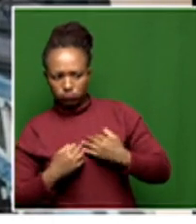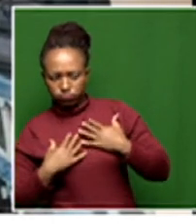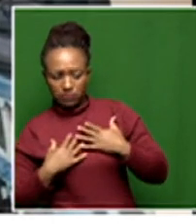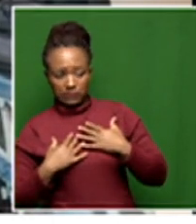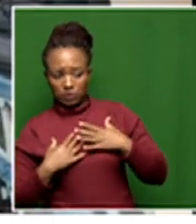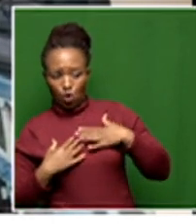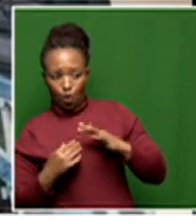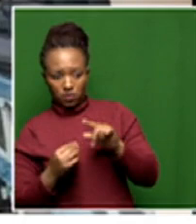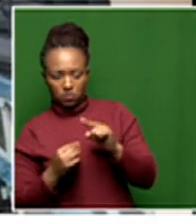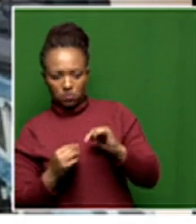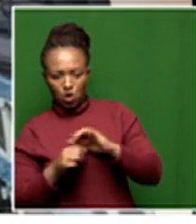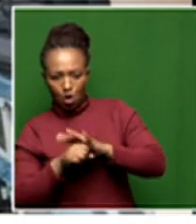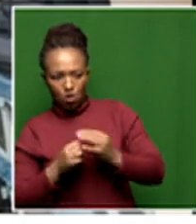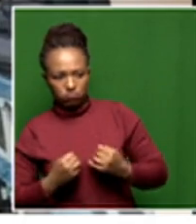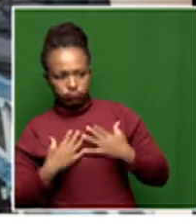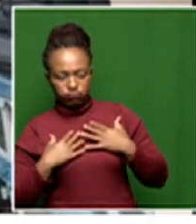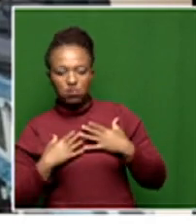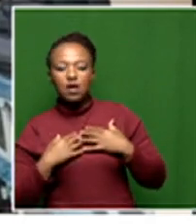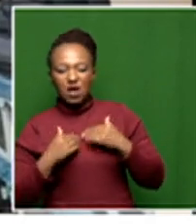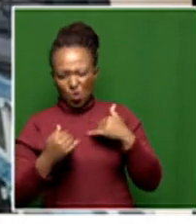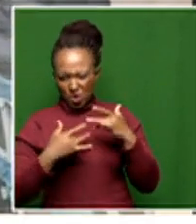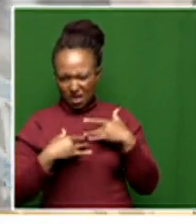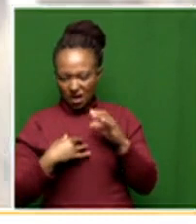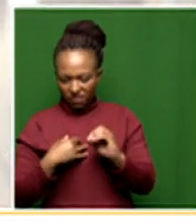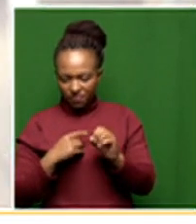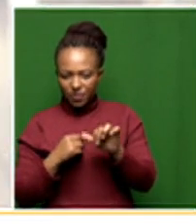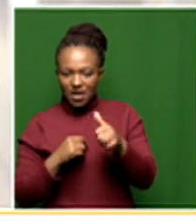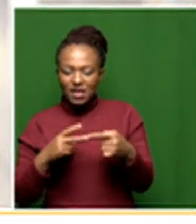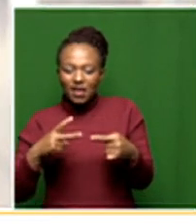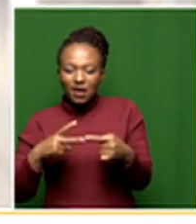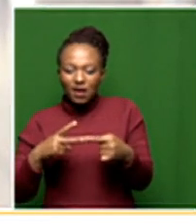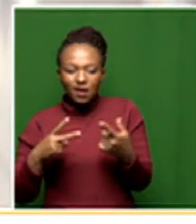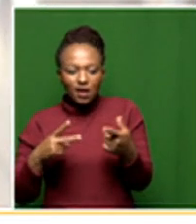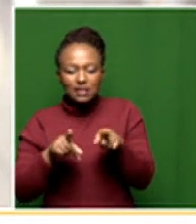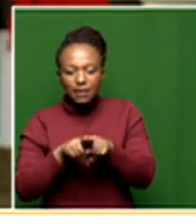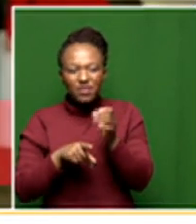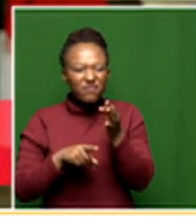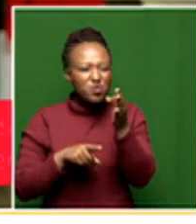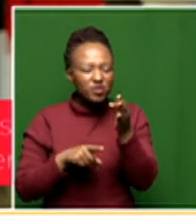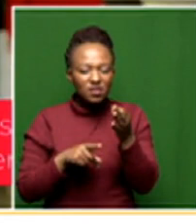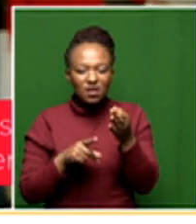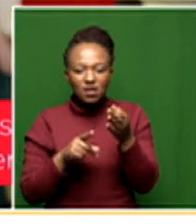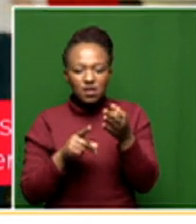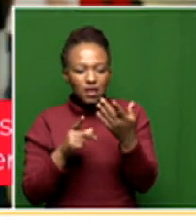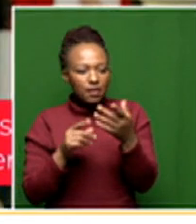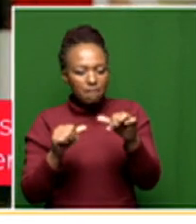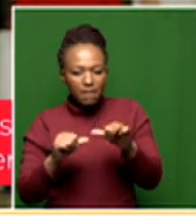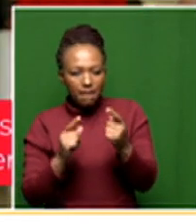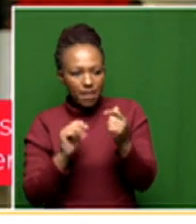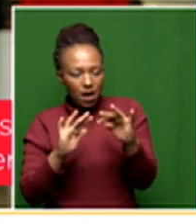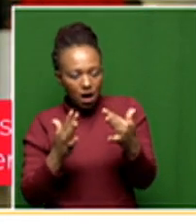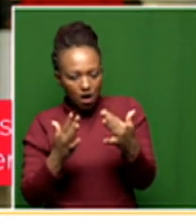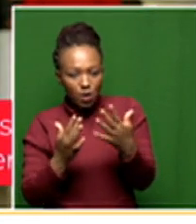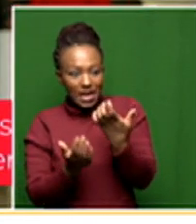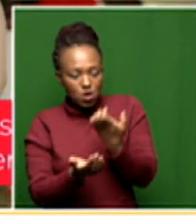being exposed to the virus. And then the other part, which is you know, closely linked to the future and how demand will come back, is the impact on